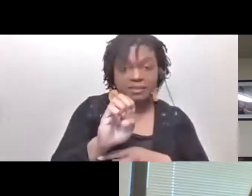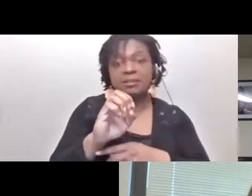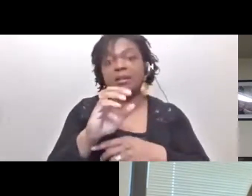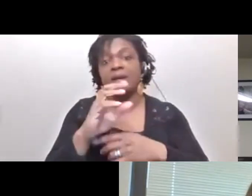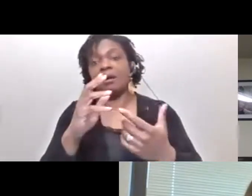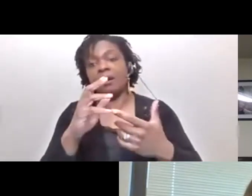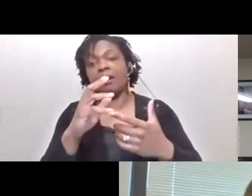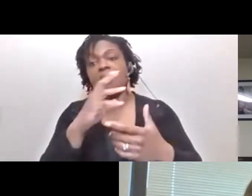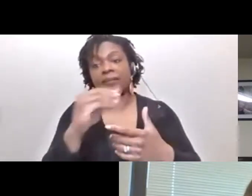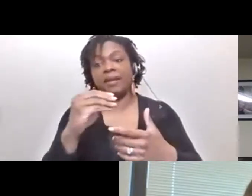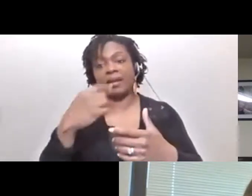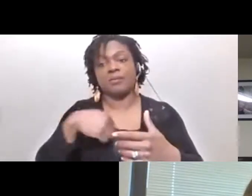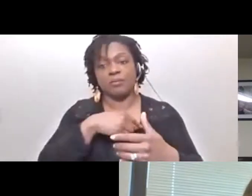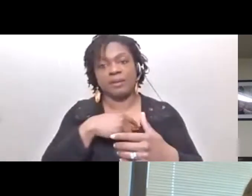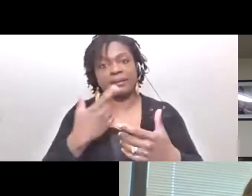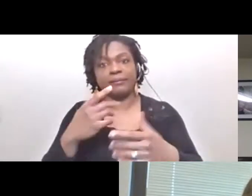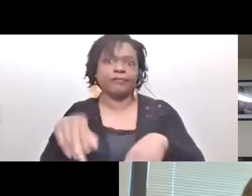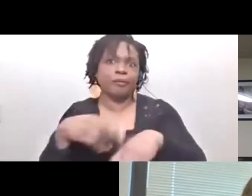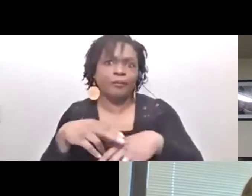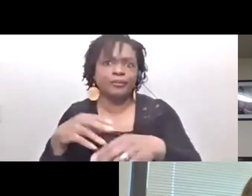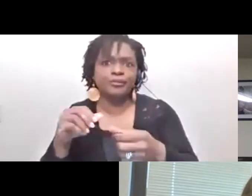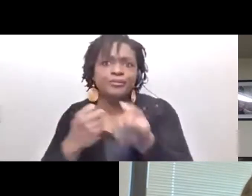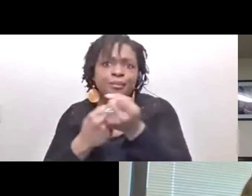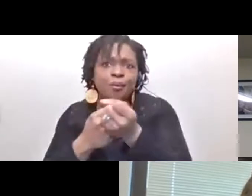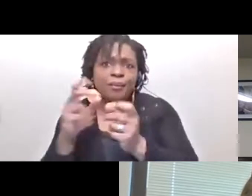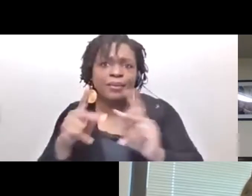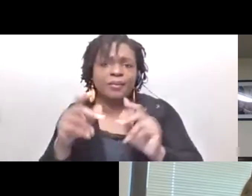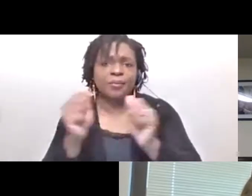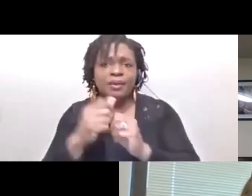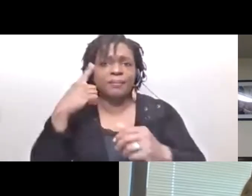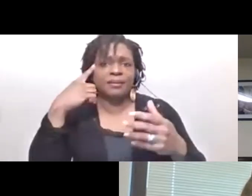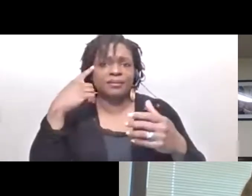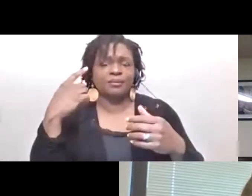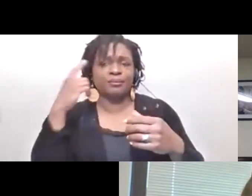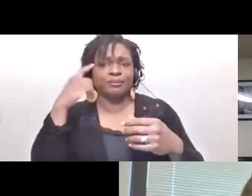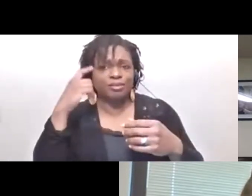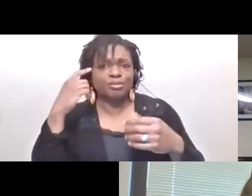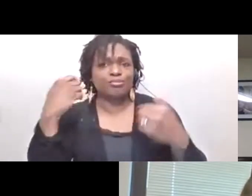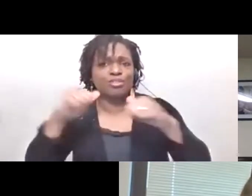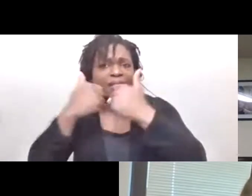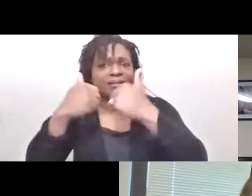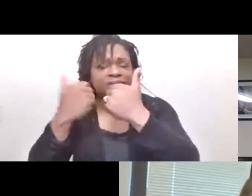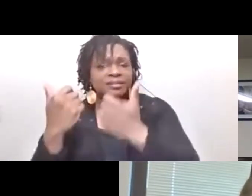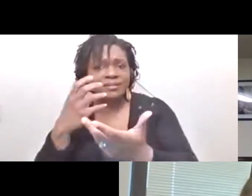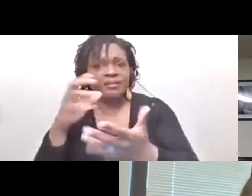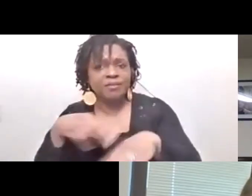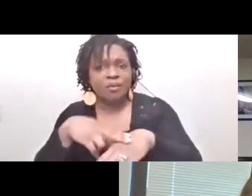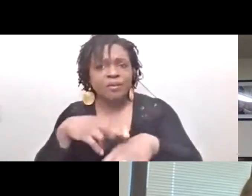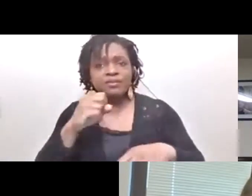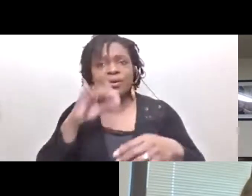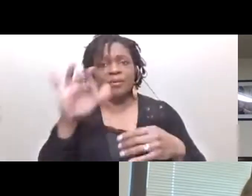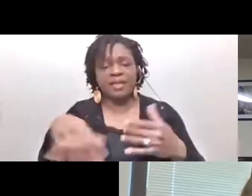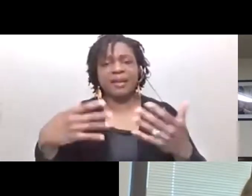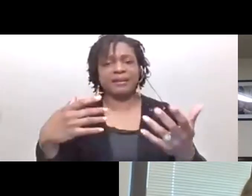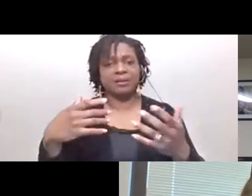health challenges, which we certainly all do. There's division on what the solution looks like exactly, and the devil's in the details. So